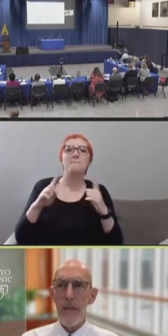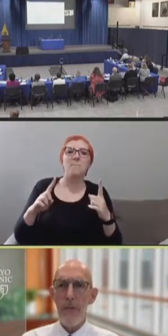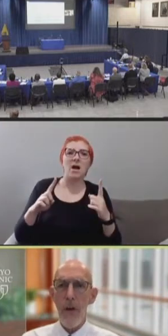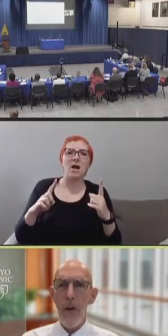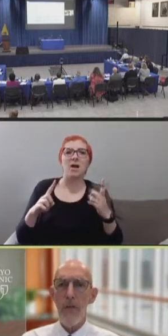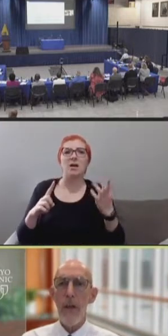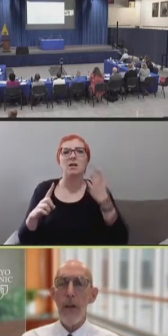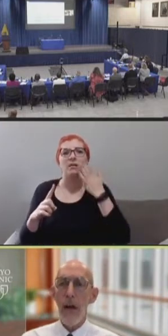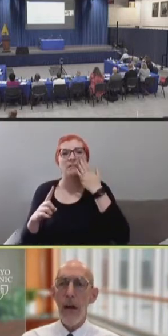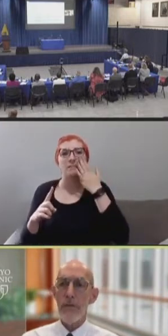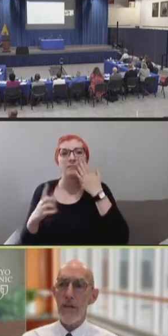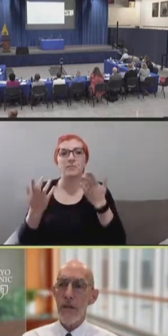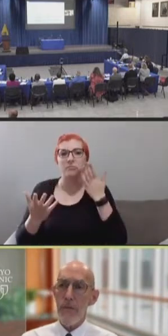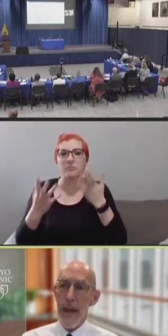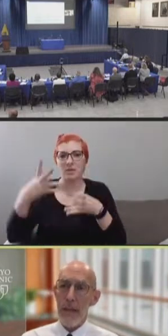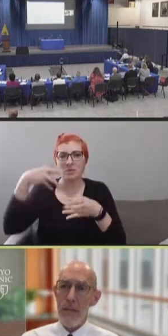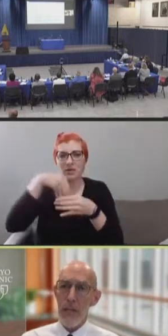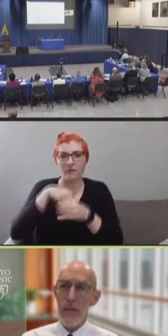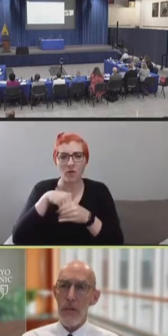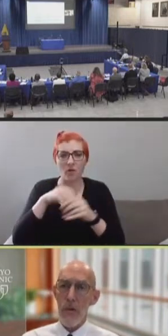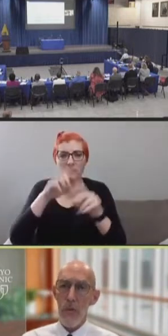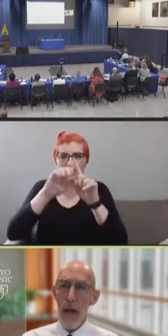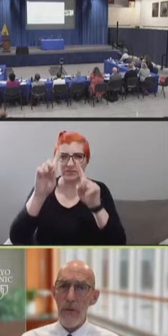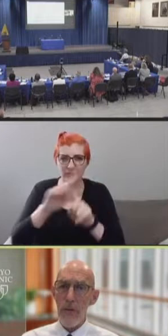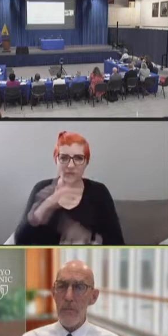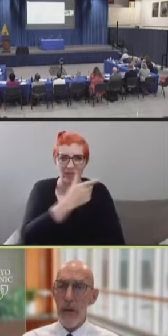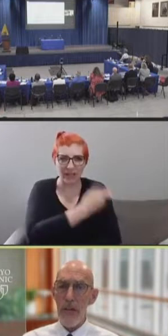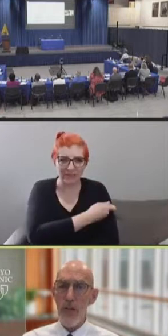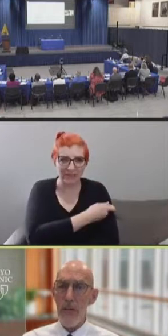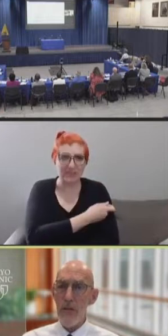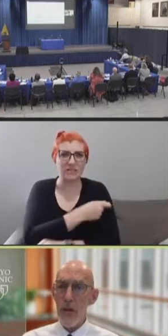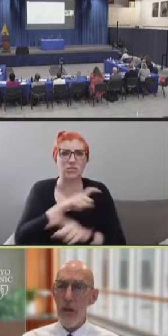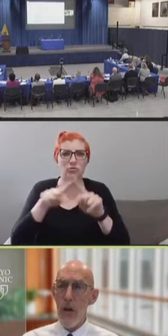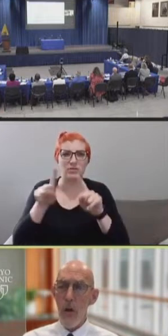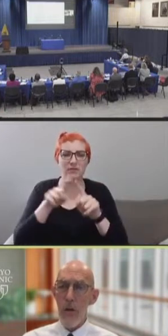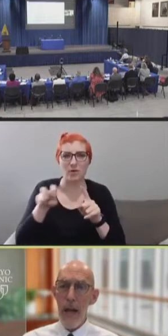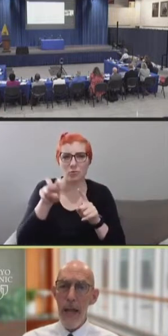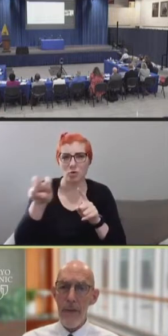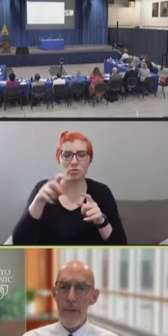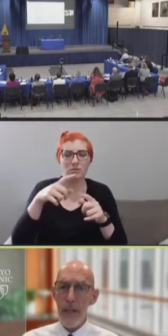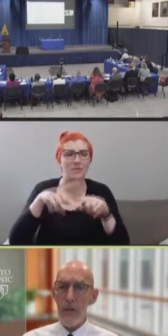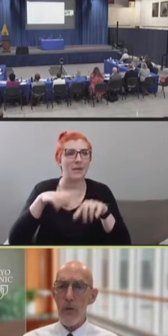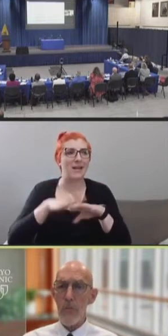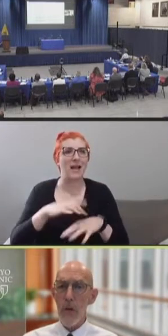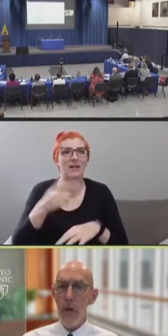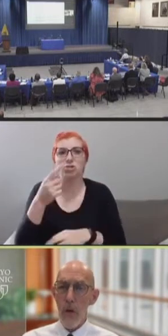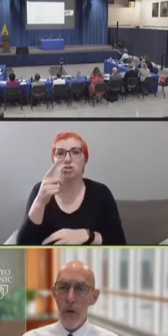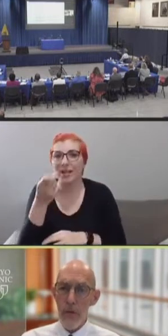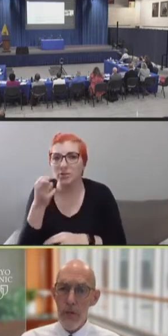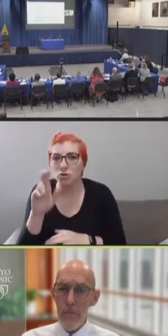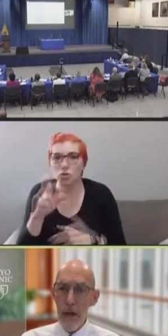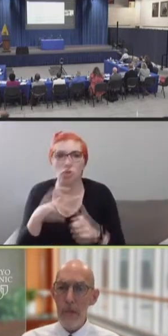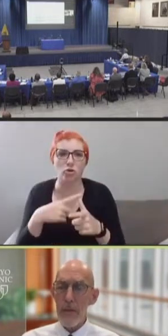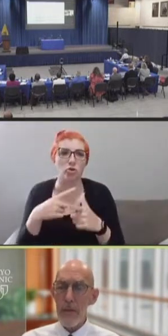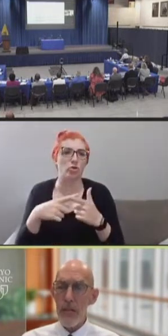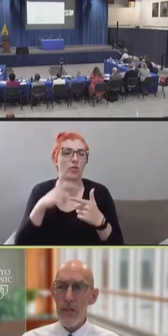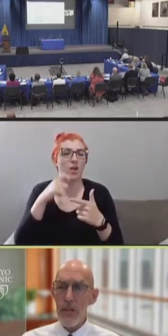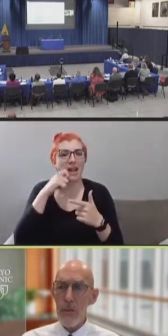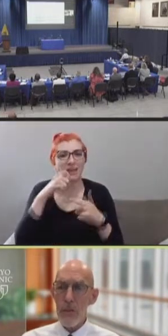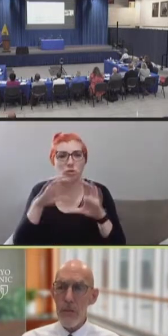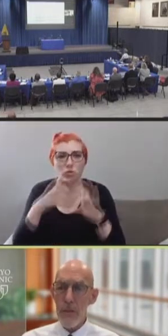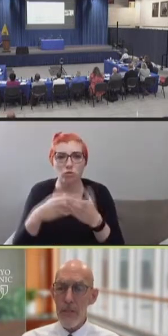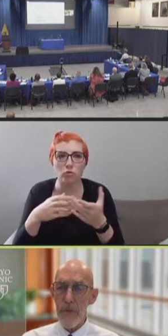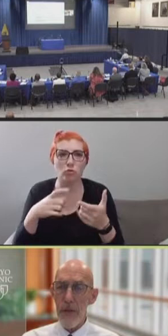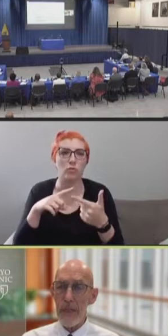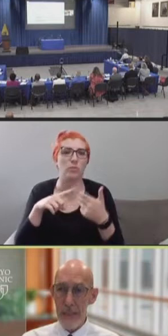may involve different vaccines or routes by gender or by ethnic group or subpopulations